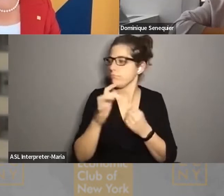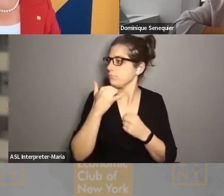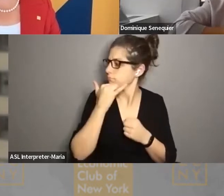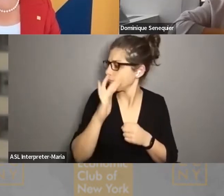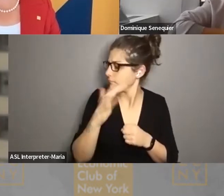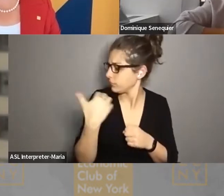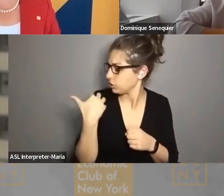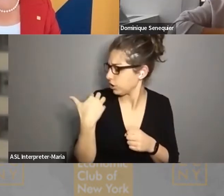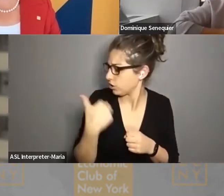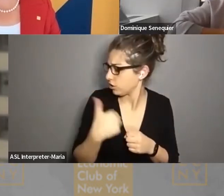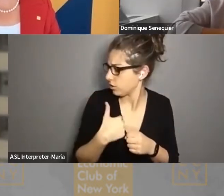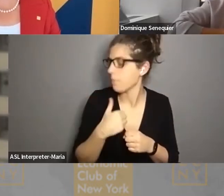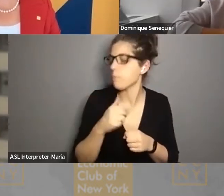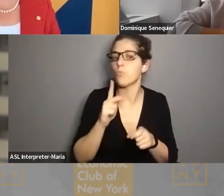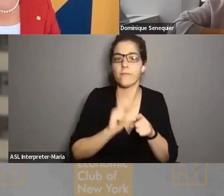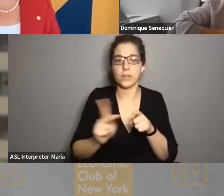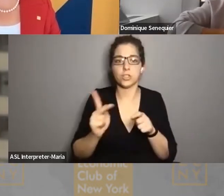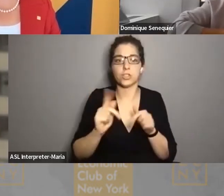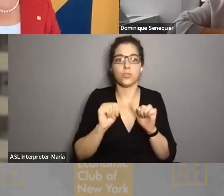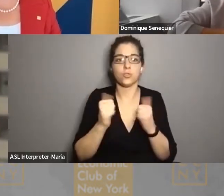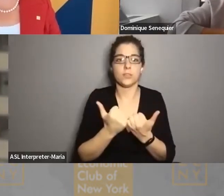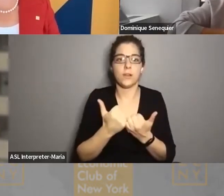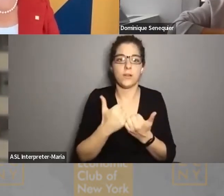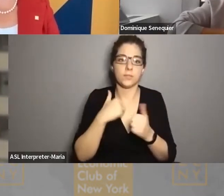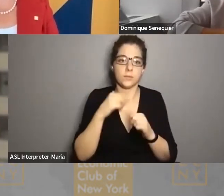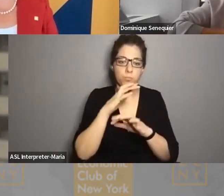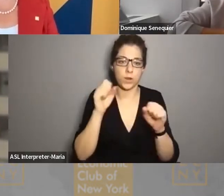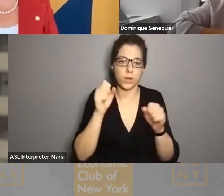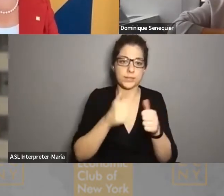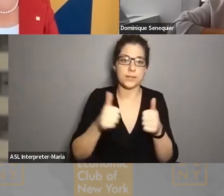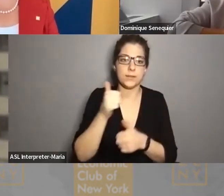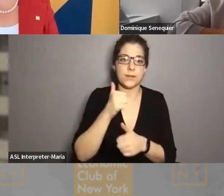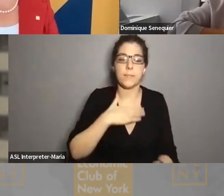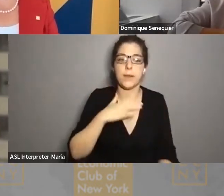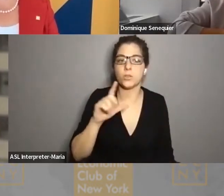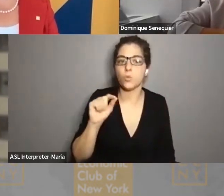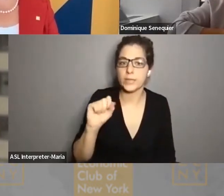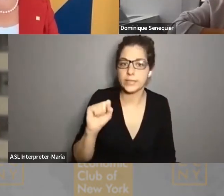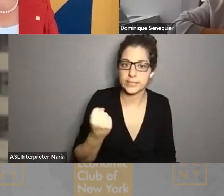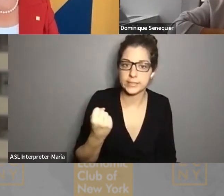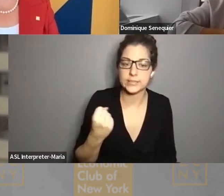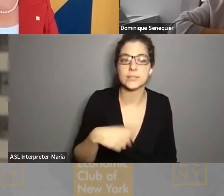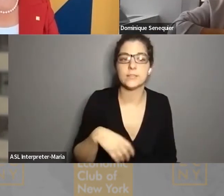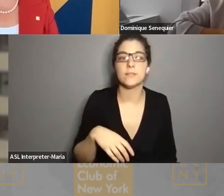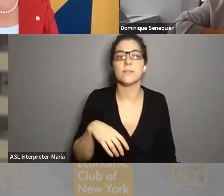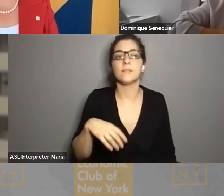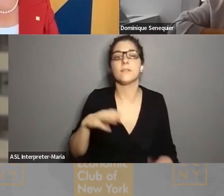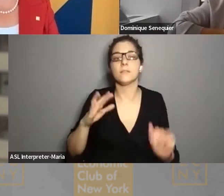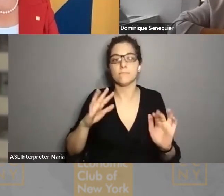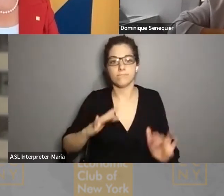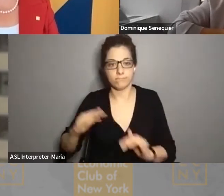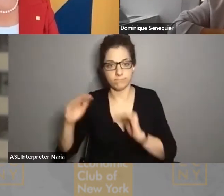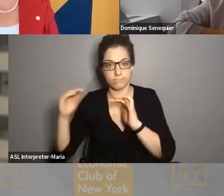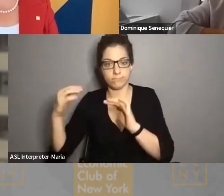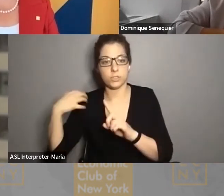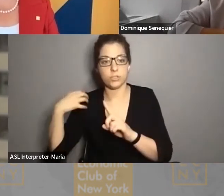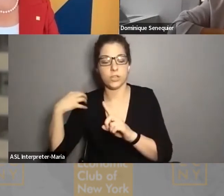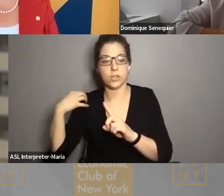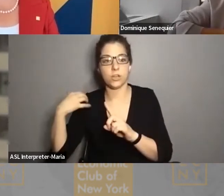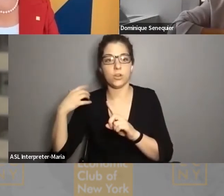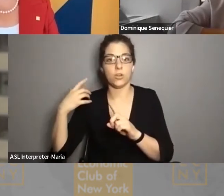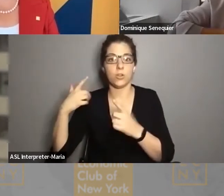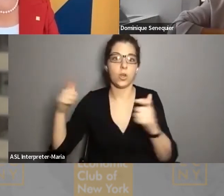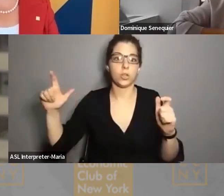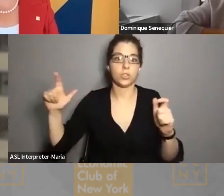chaired a professional association. I was president of it in my 20s, and you know, then went on to chair a very